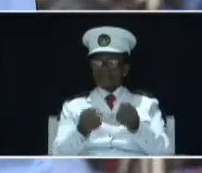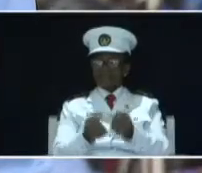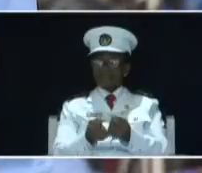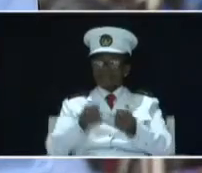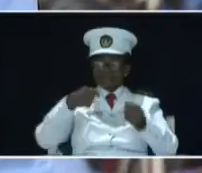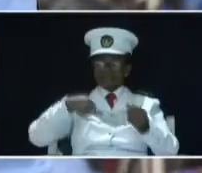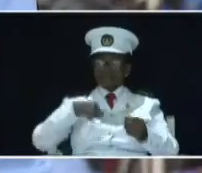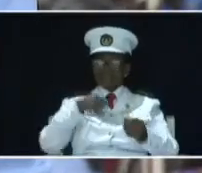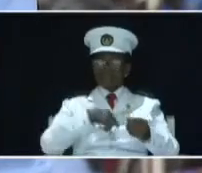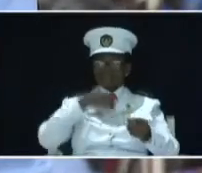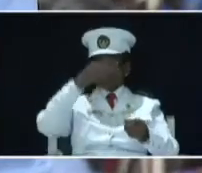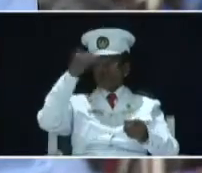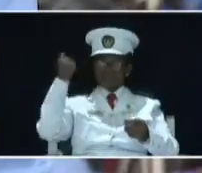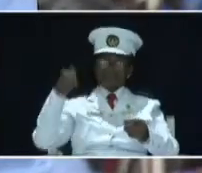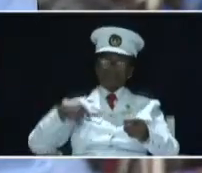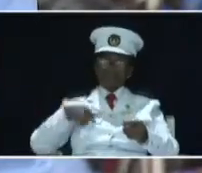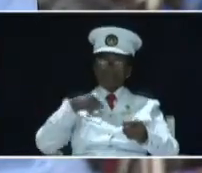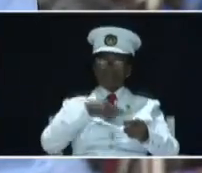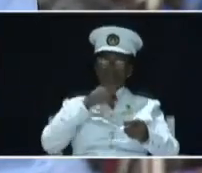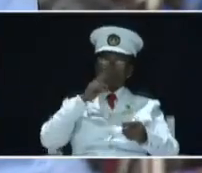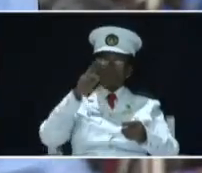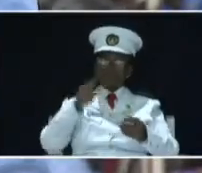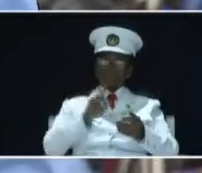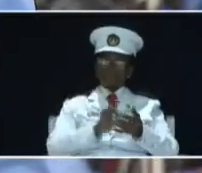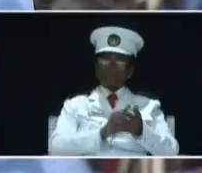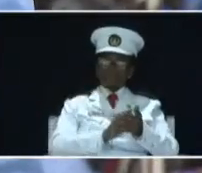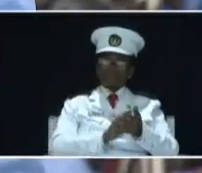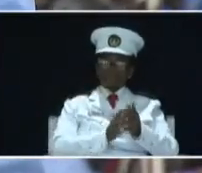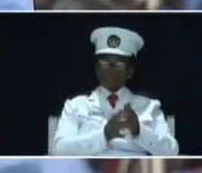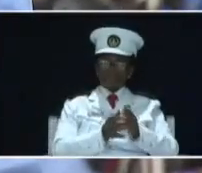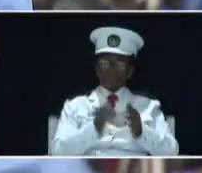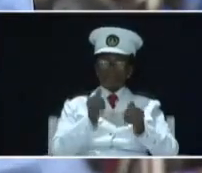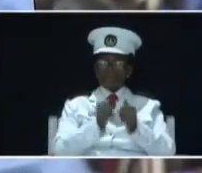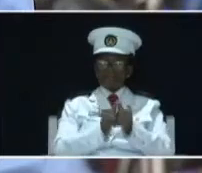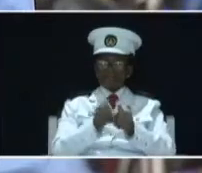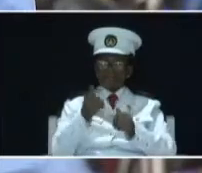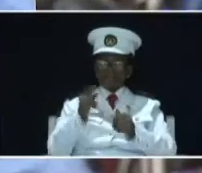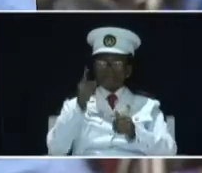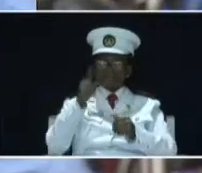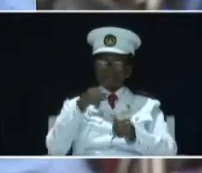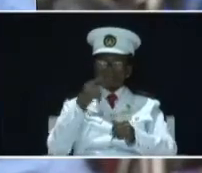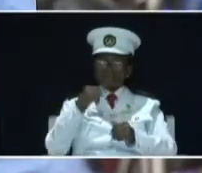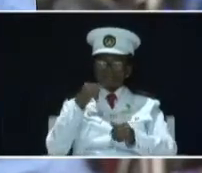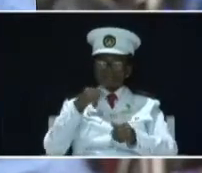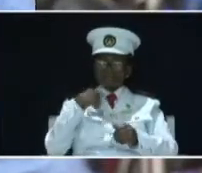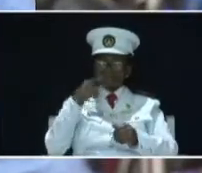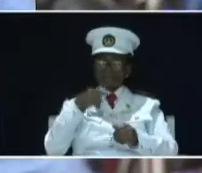are dealing with the one who is called the all-sufficient God.